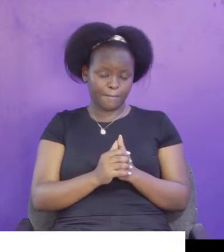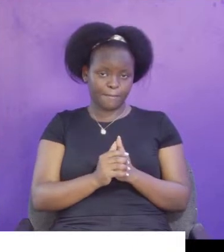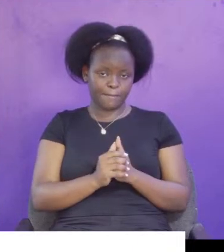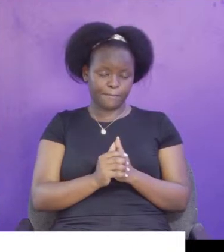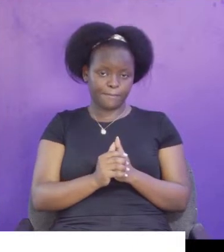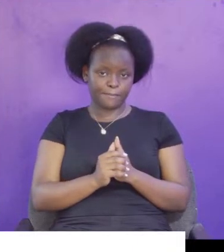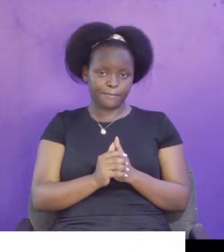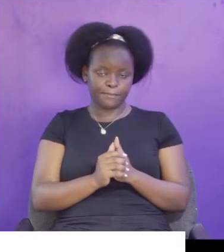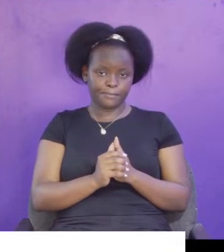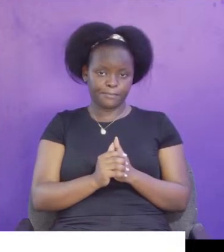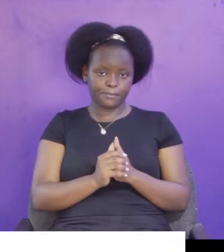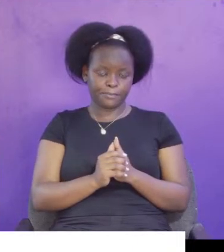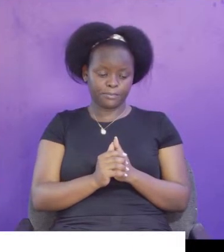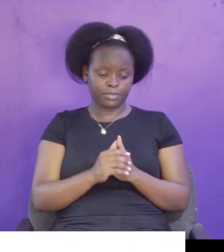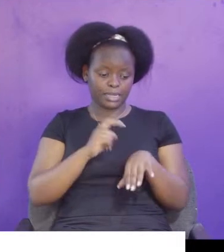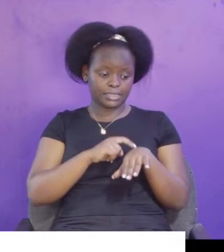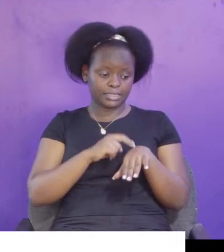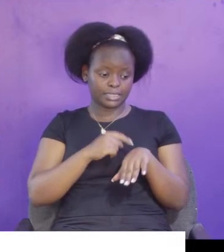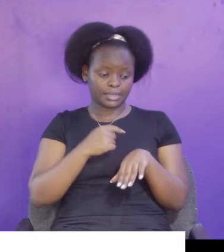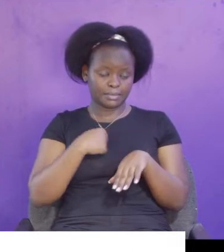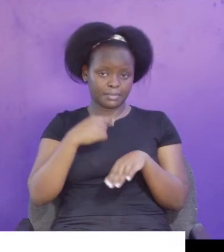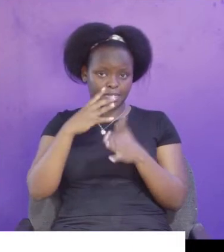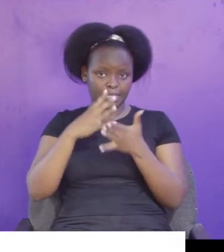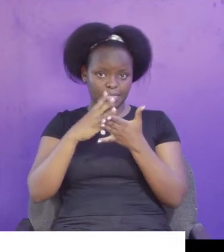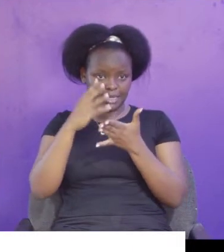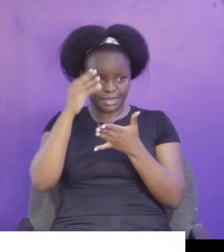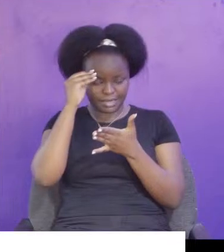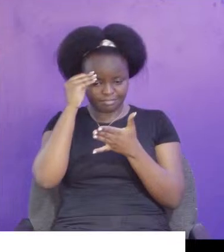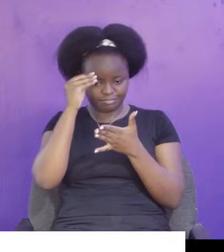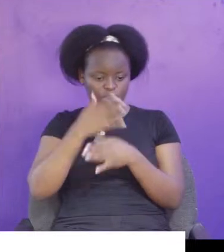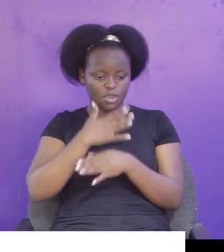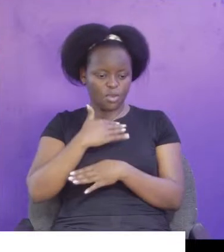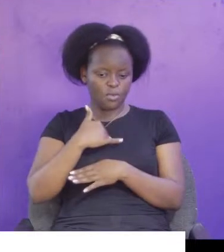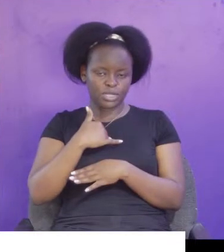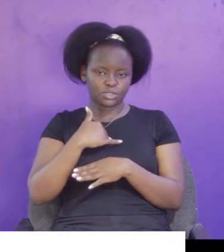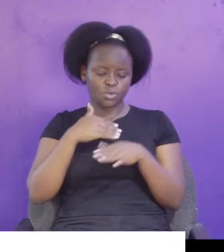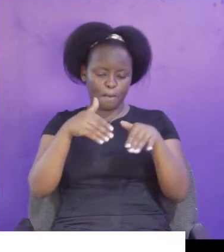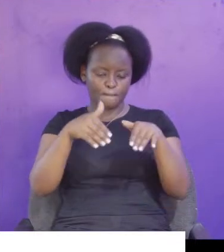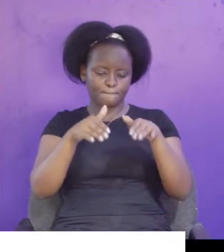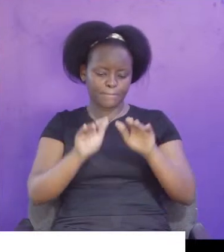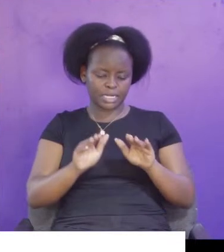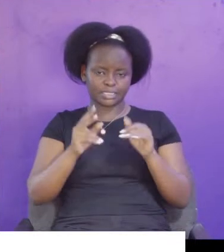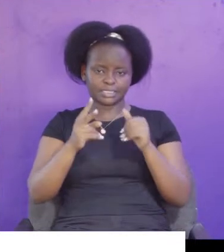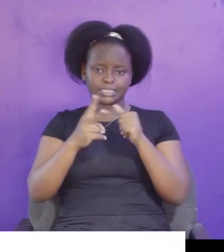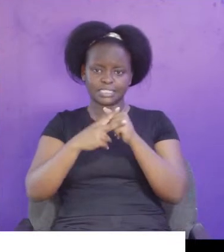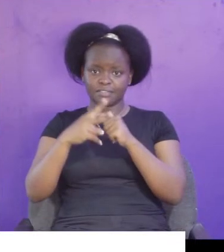When I learned that you willed to be buried in 72 hours, I laughed.